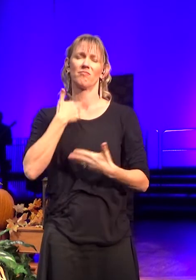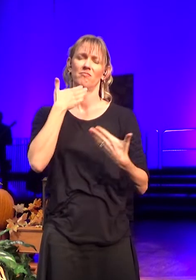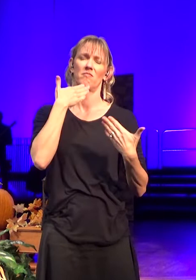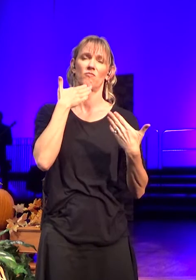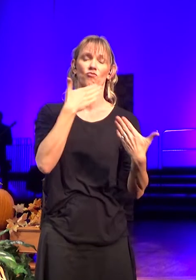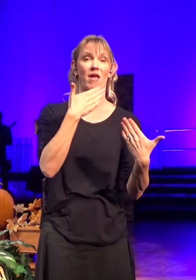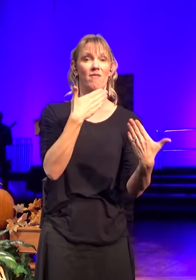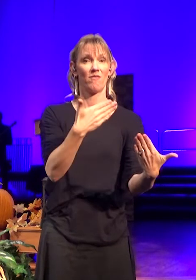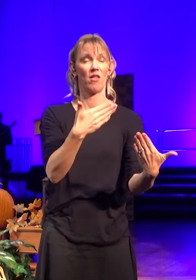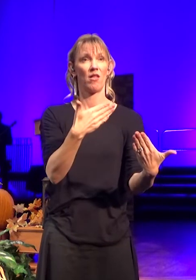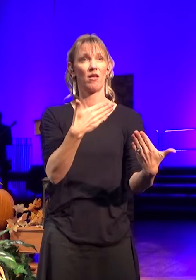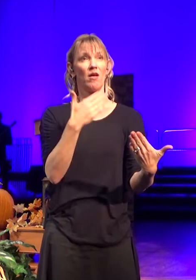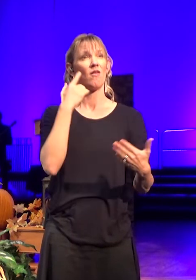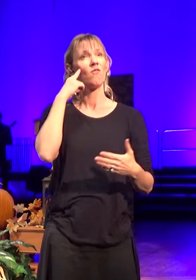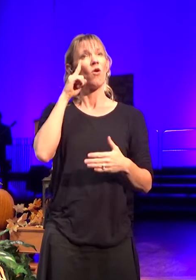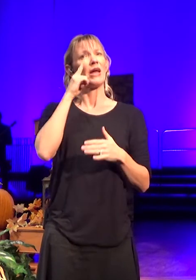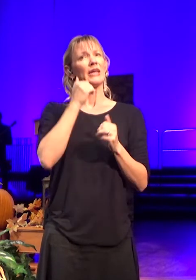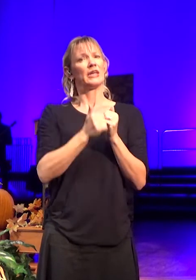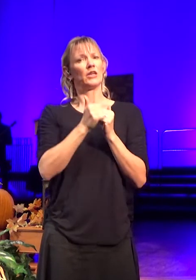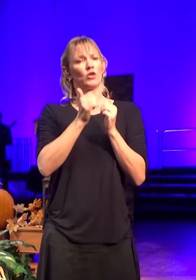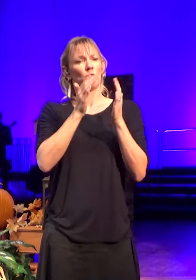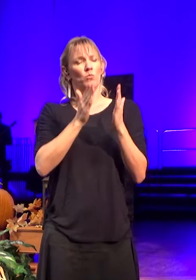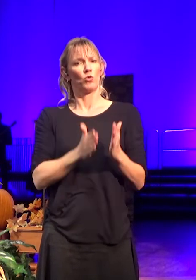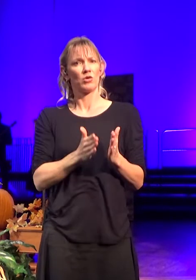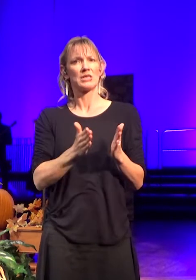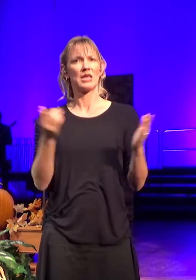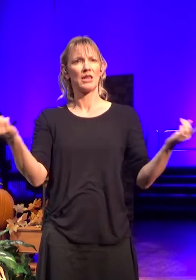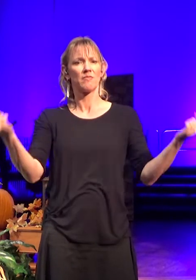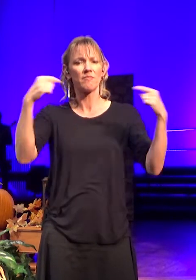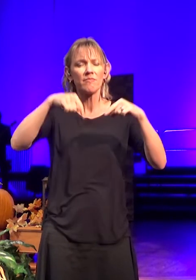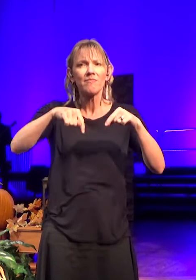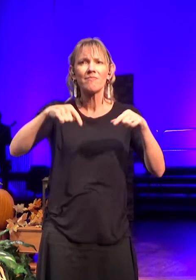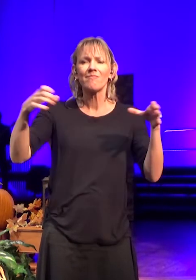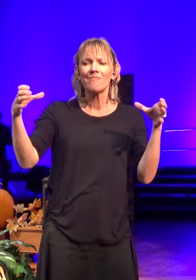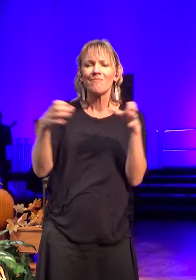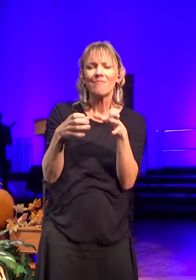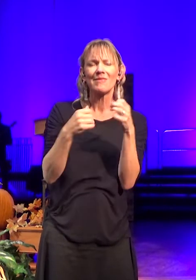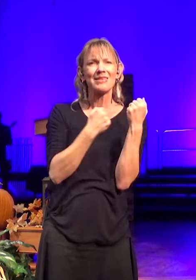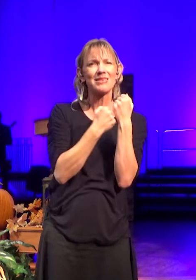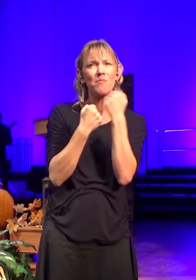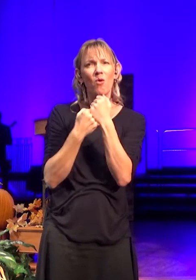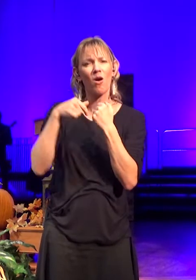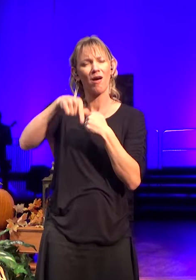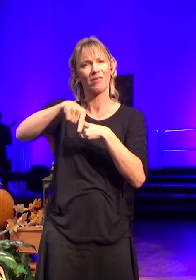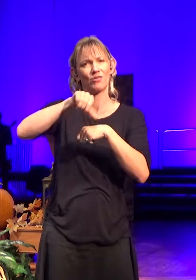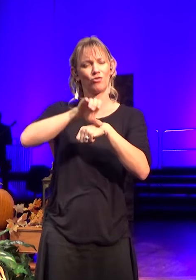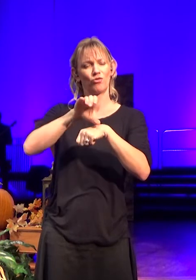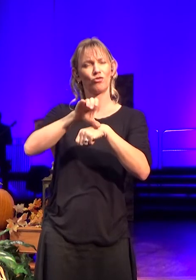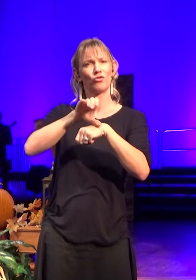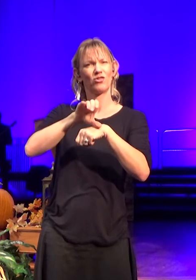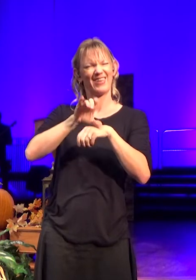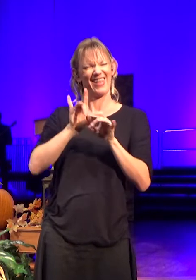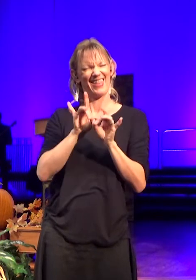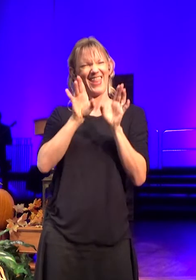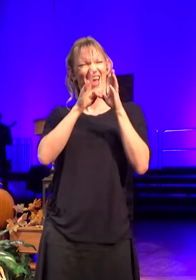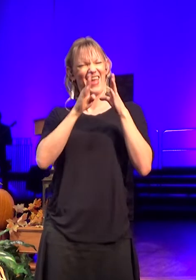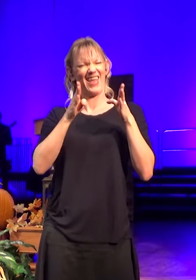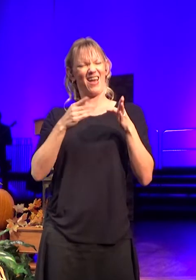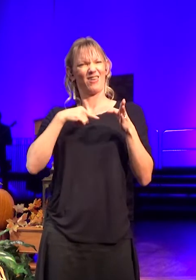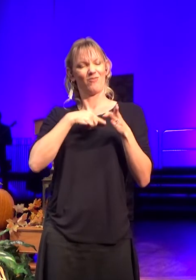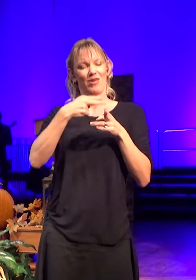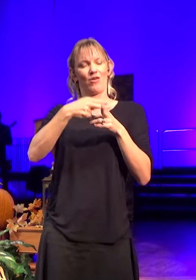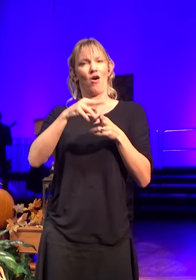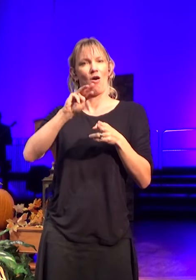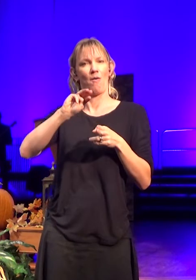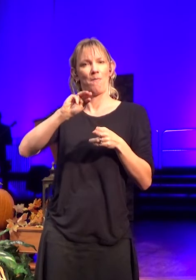And this morning I am so grateful for all of those who come together to support this lighthouse that we call Mile High